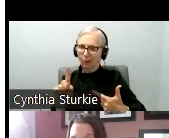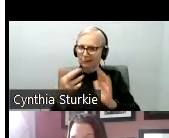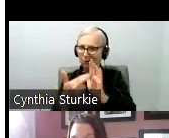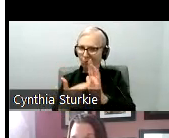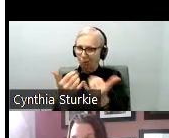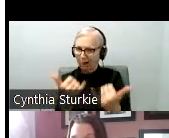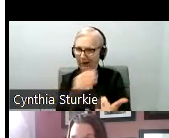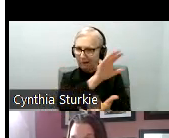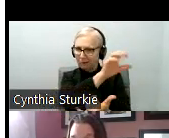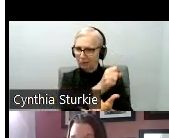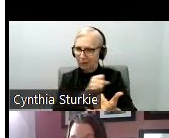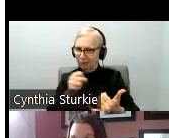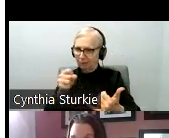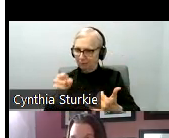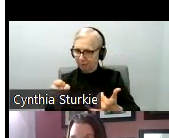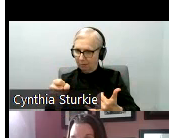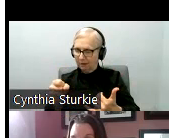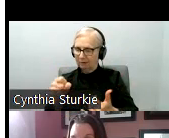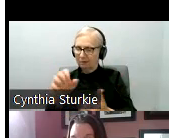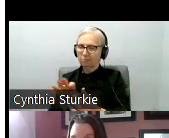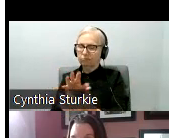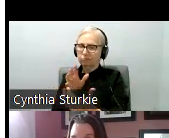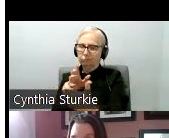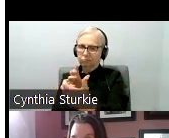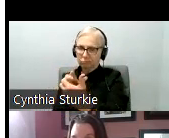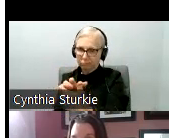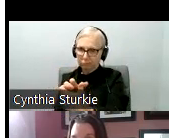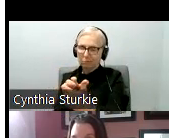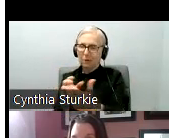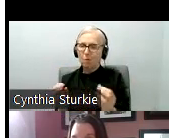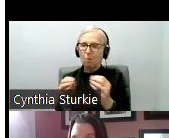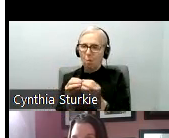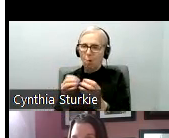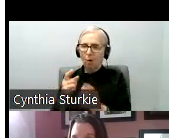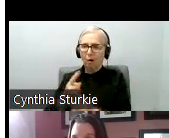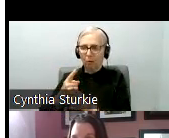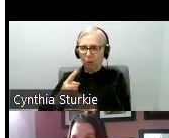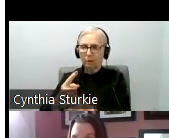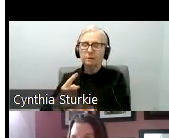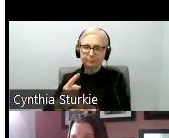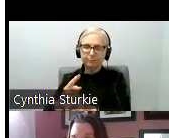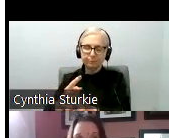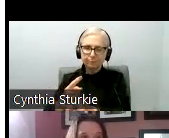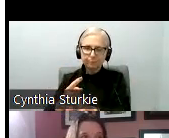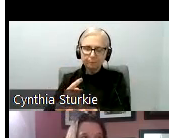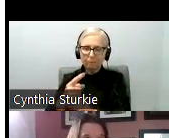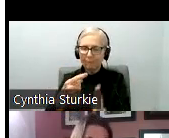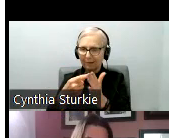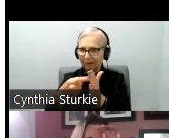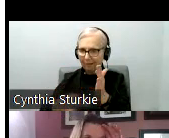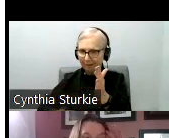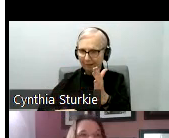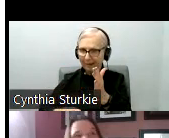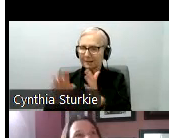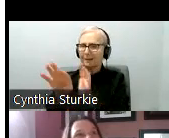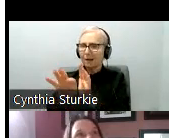And we wanted to make sure that it was moved to where it more appropriately fit. This is an